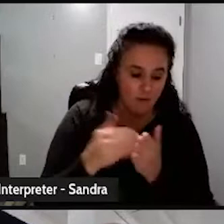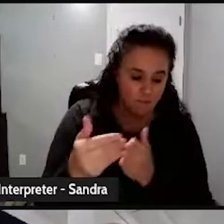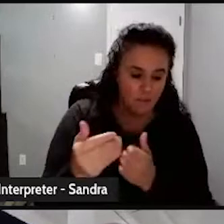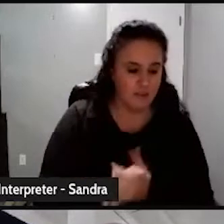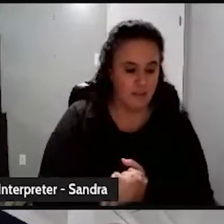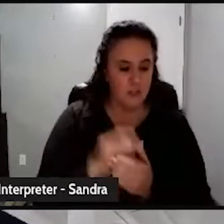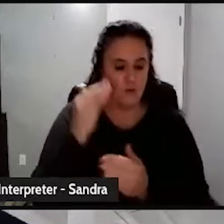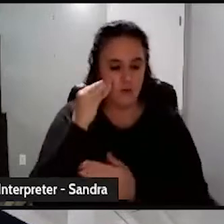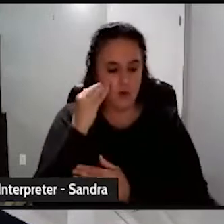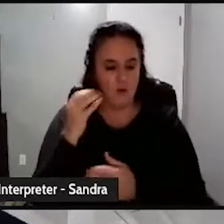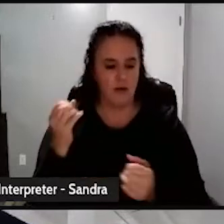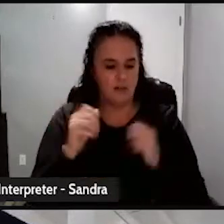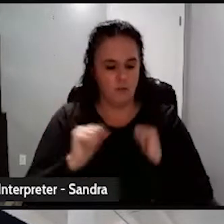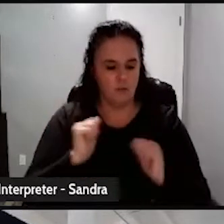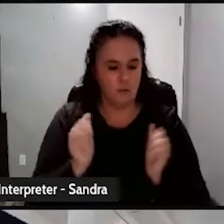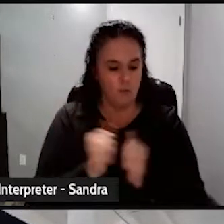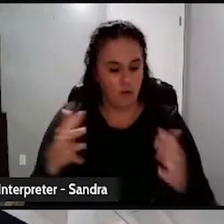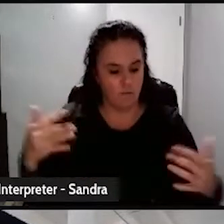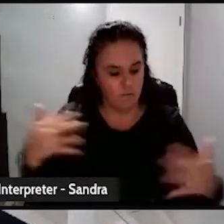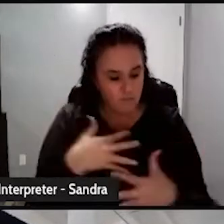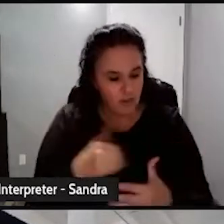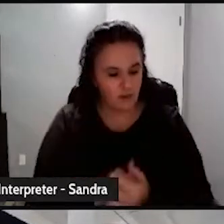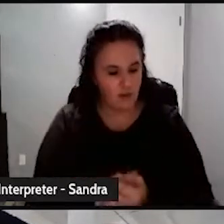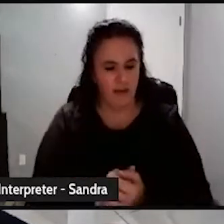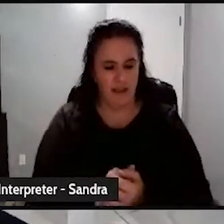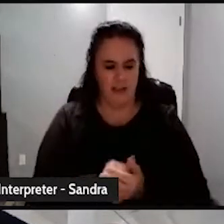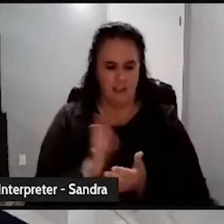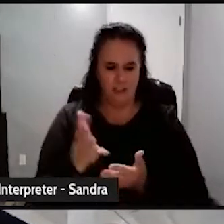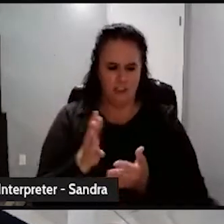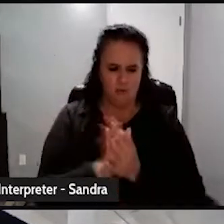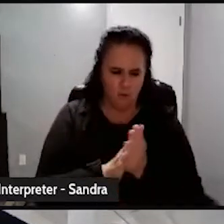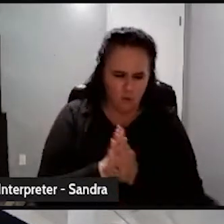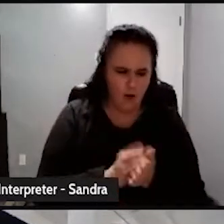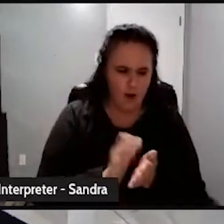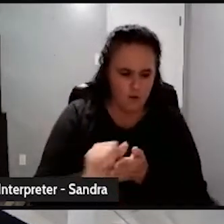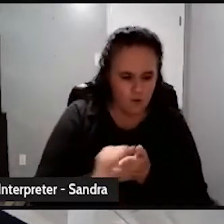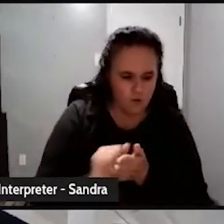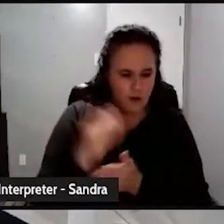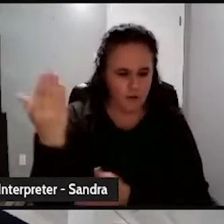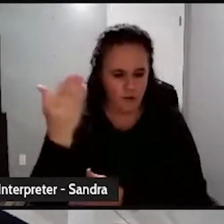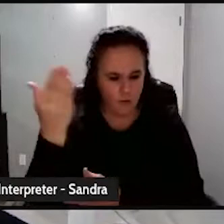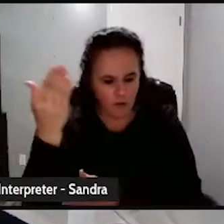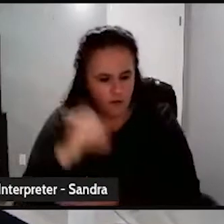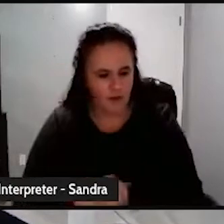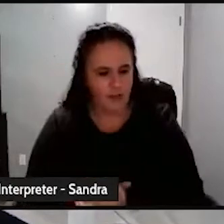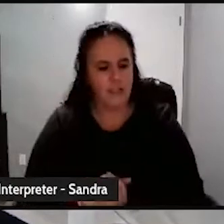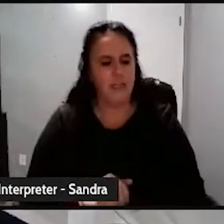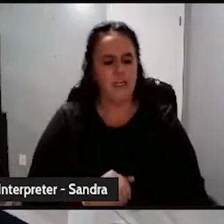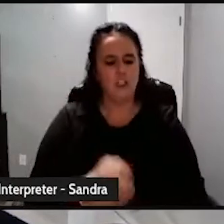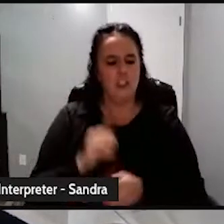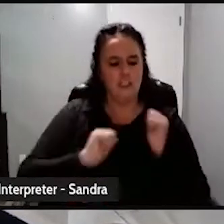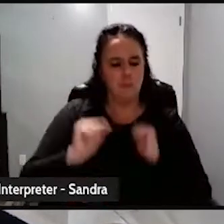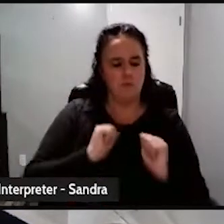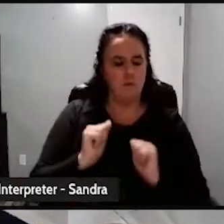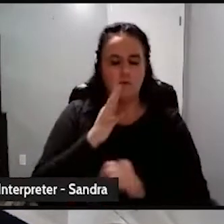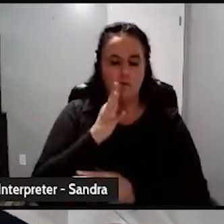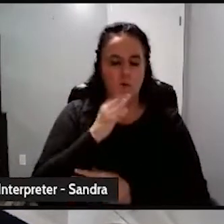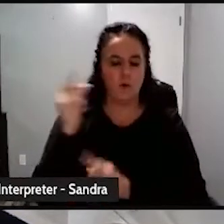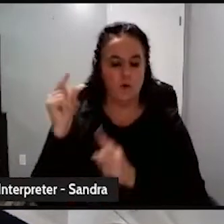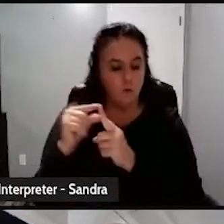with orchestral musicians and composers, witch doctors, and various other eccentric